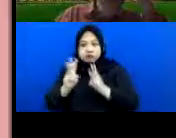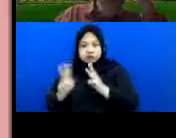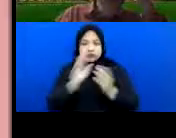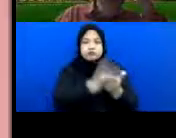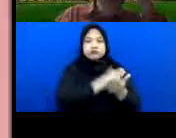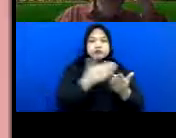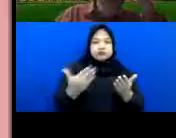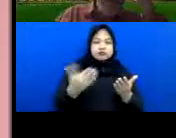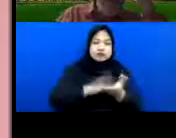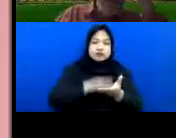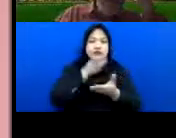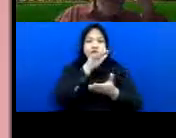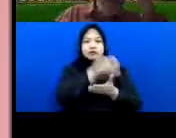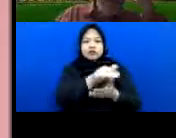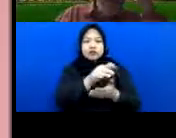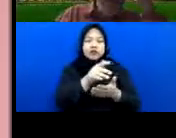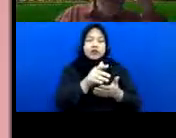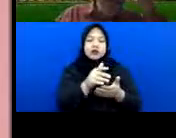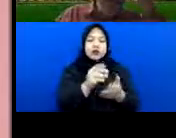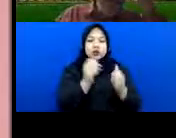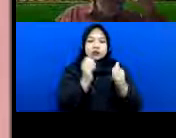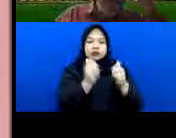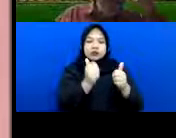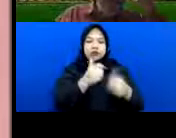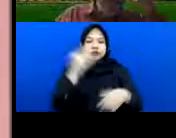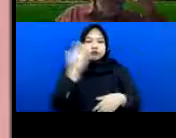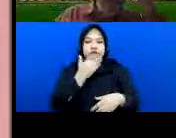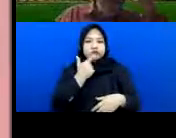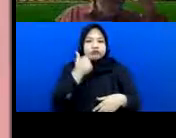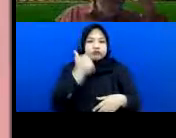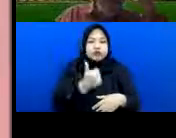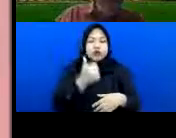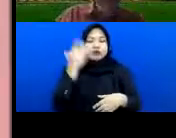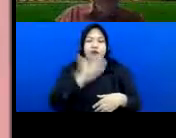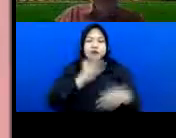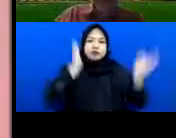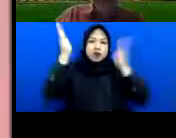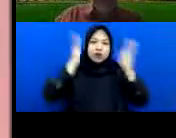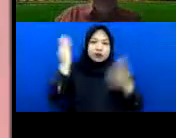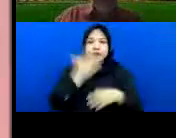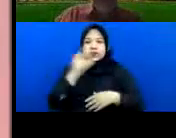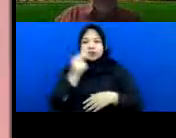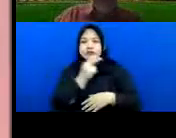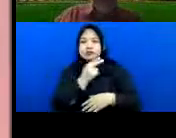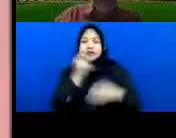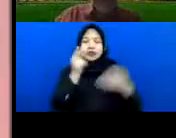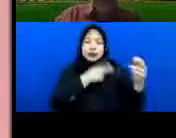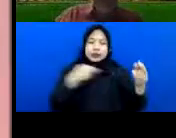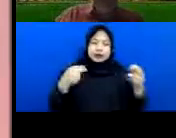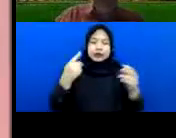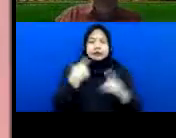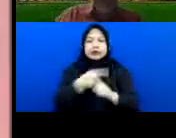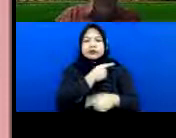same interviewer, and the translations will be sent to another reader who is also fluent in both language, Bahasa Melayu,